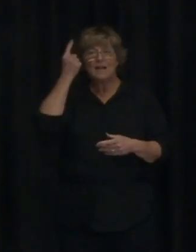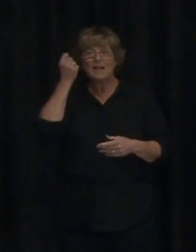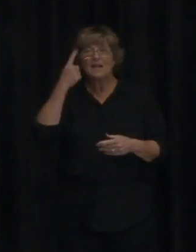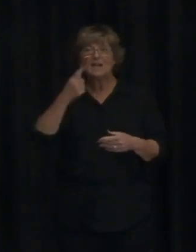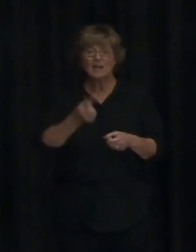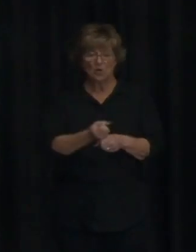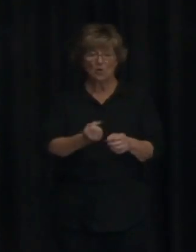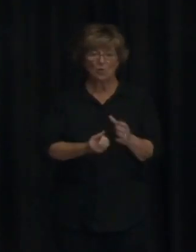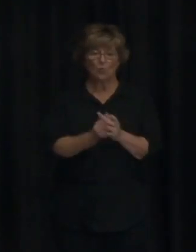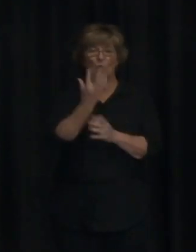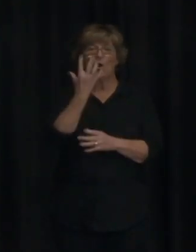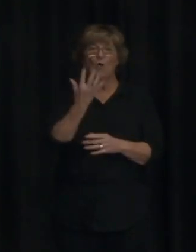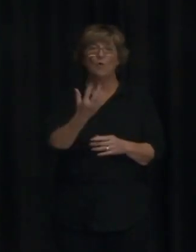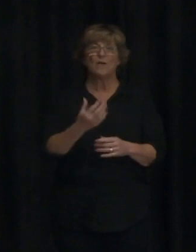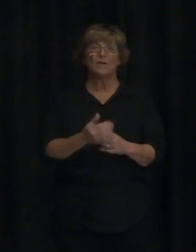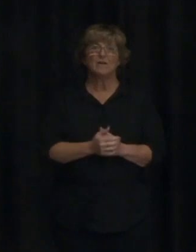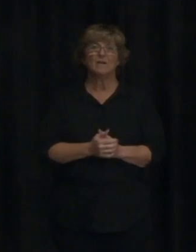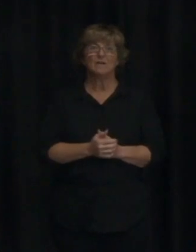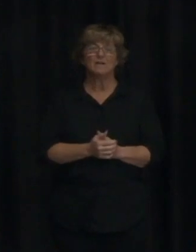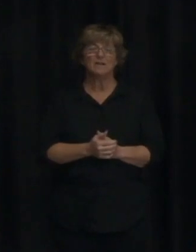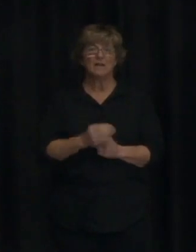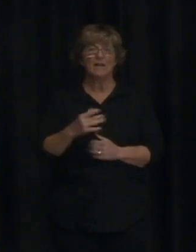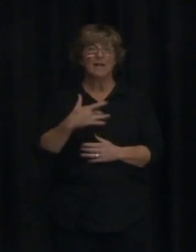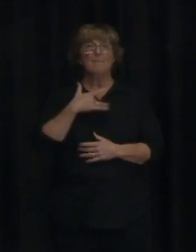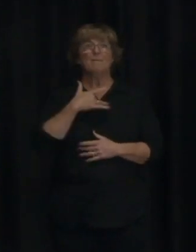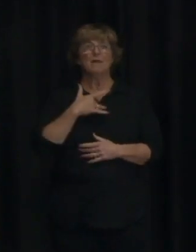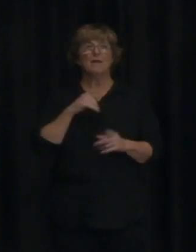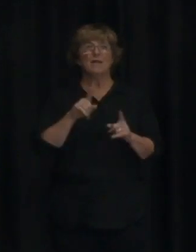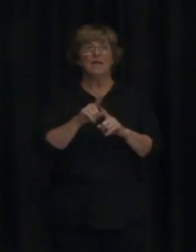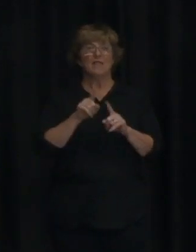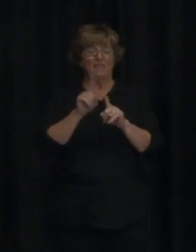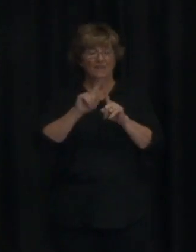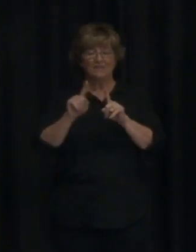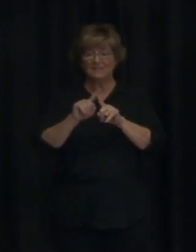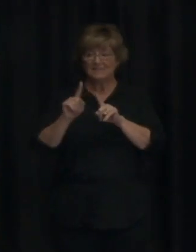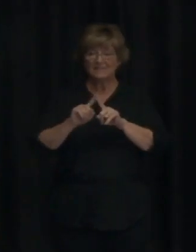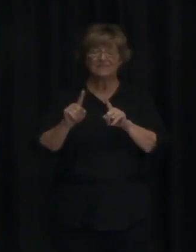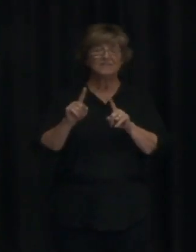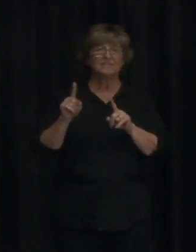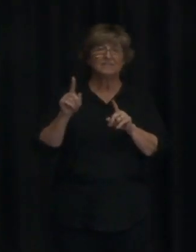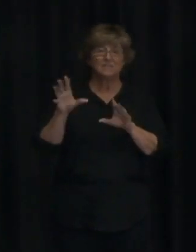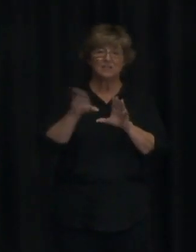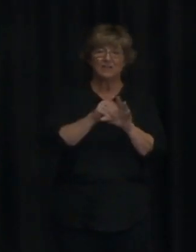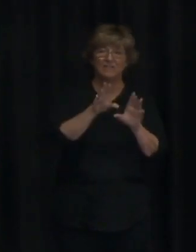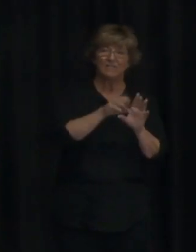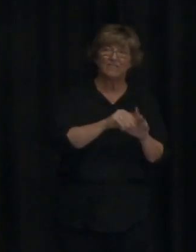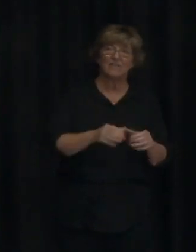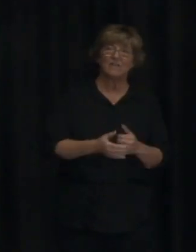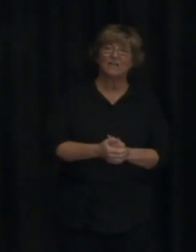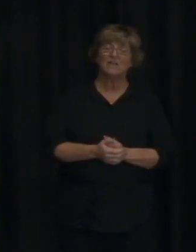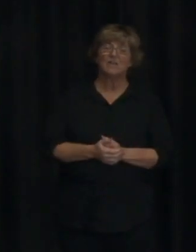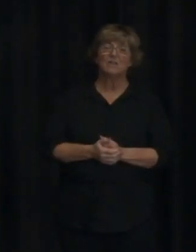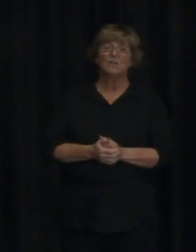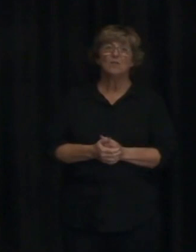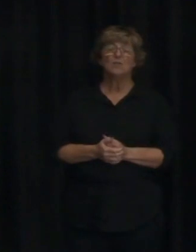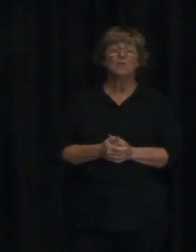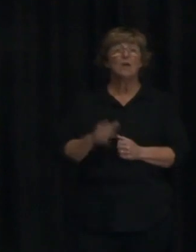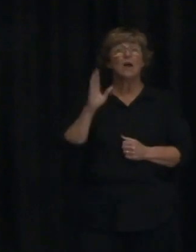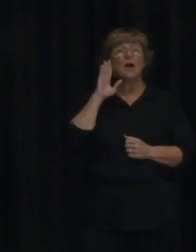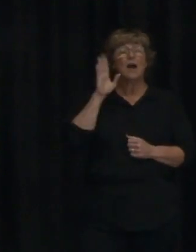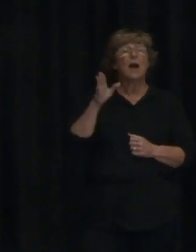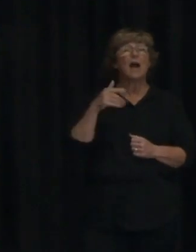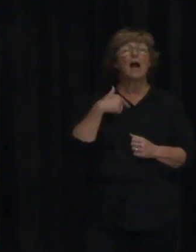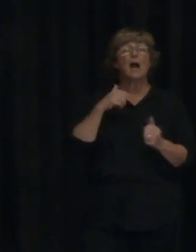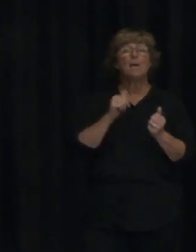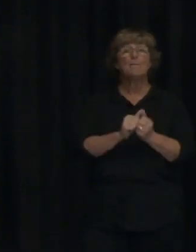in appreciation and empathy as it relates to the dynamics that are constantly unfolding. Hi, Governor. Nicole Nixon with CAP Radio News. I'm